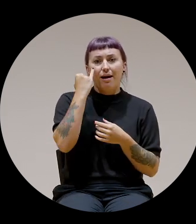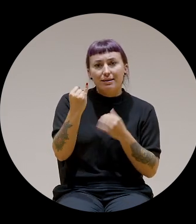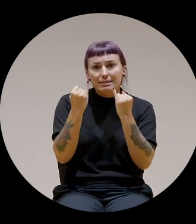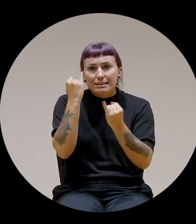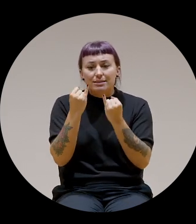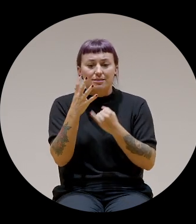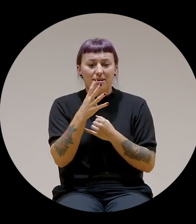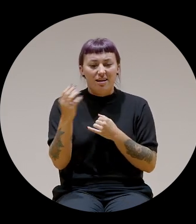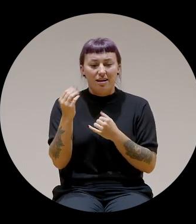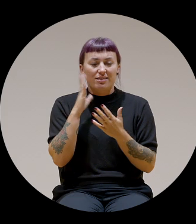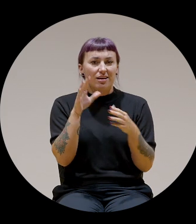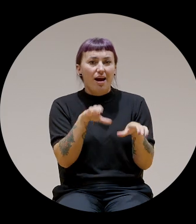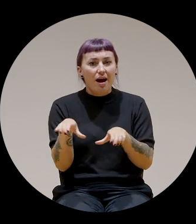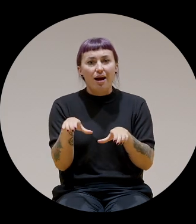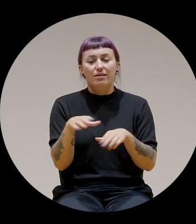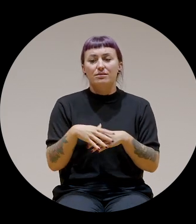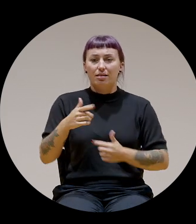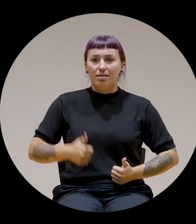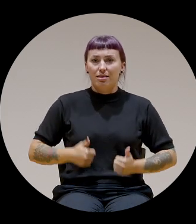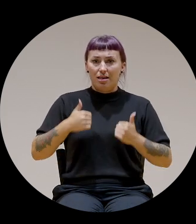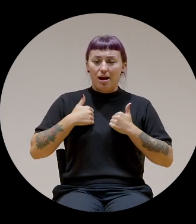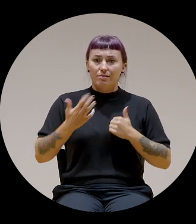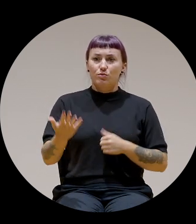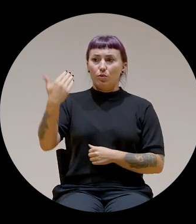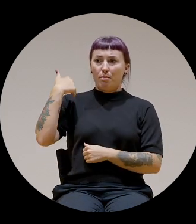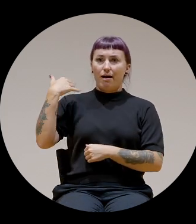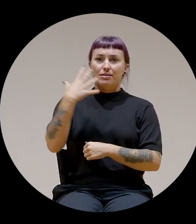ideas and actions and lives